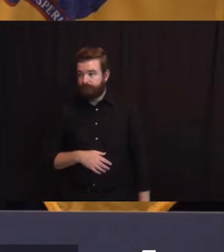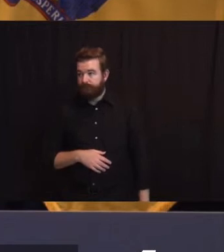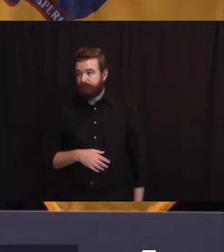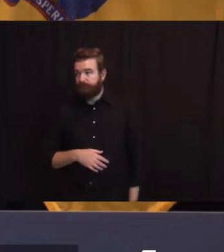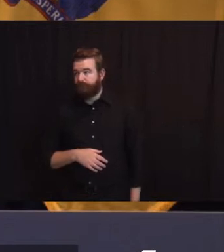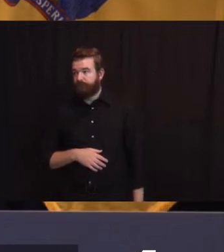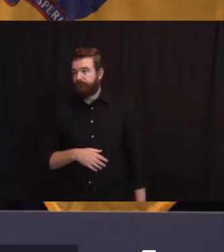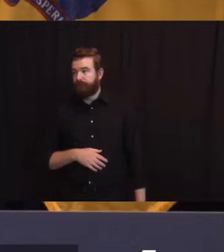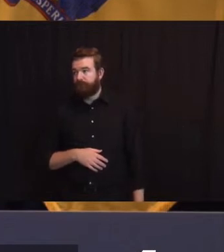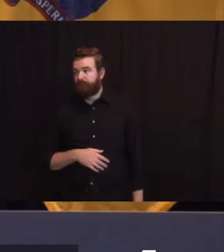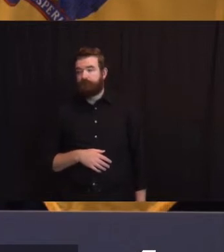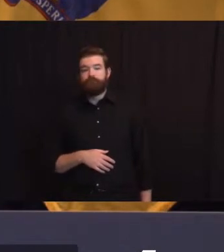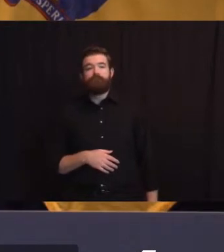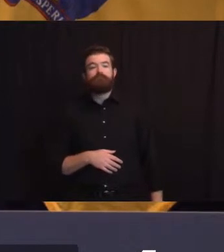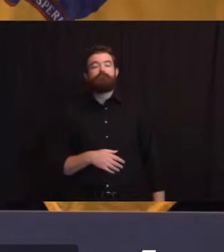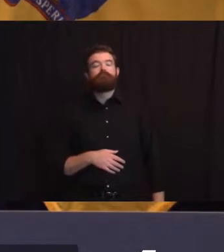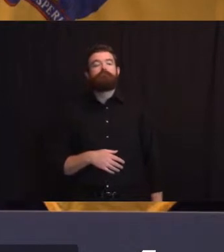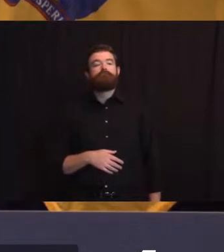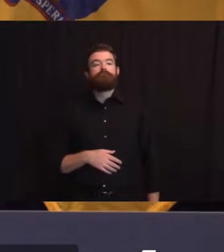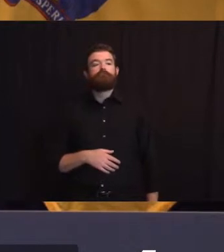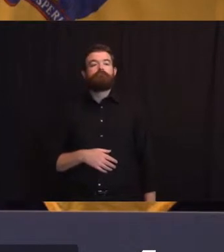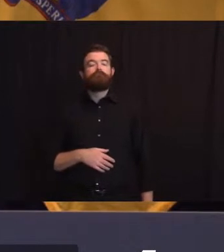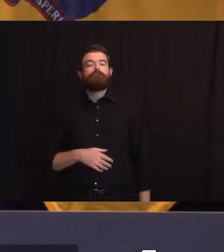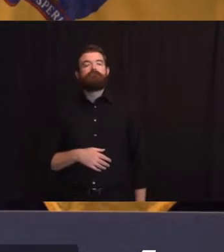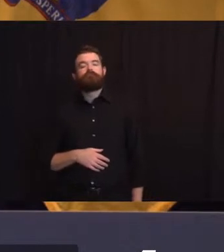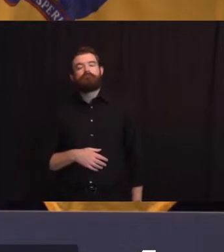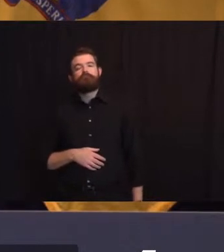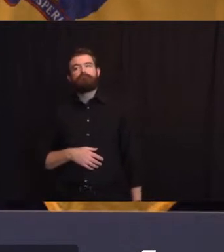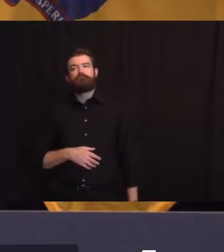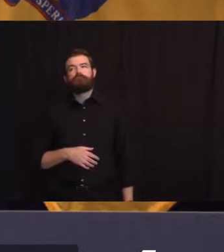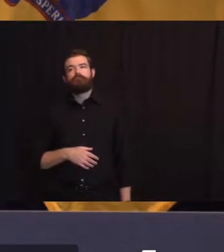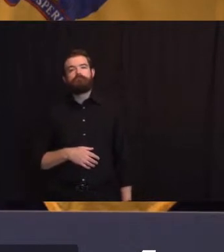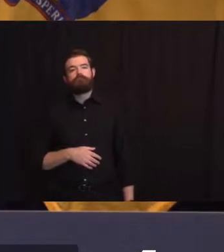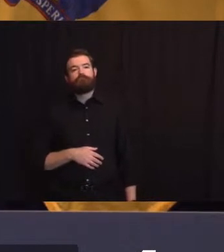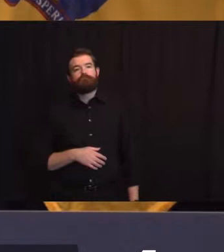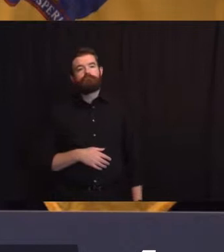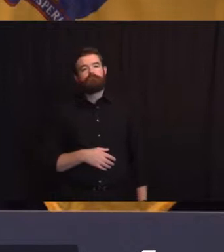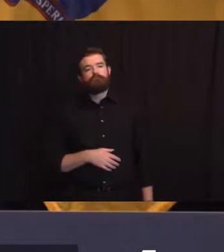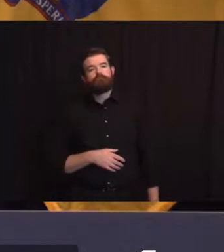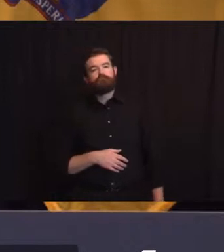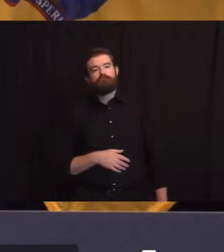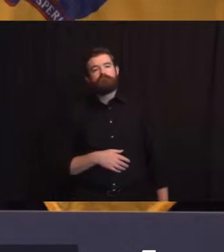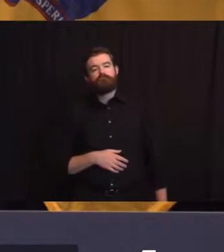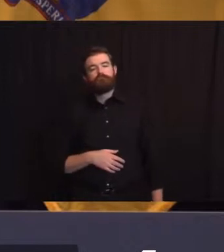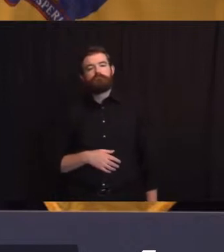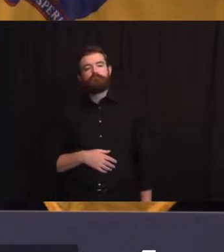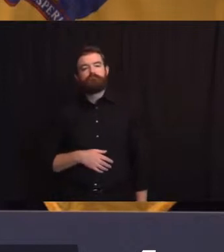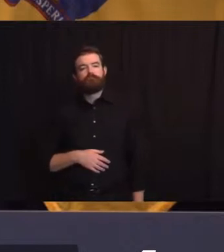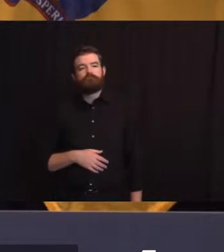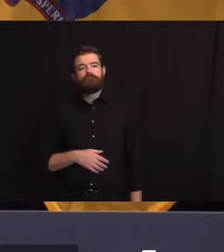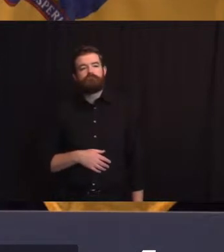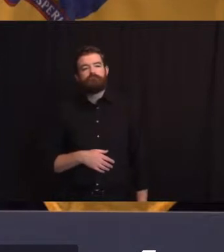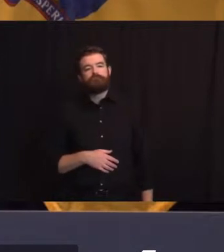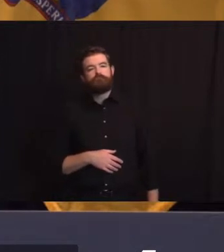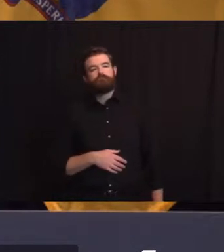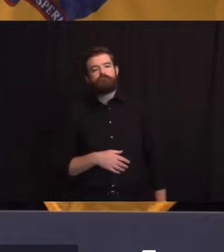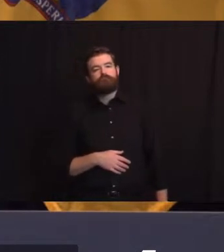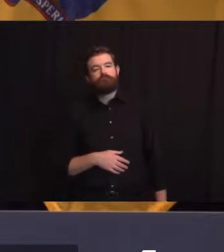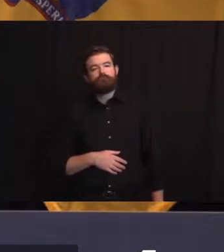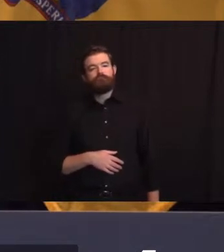With regard to the, asking people to please hang in a little longer with the indoor